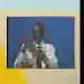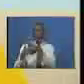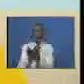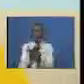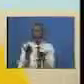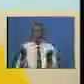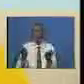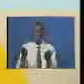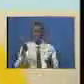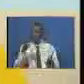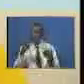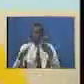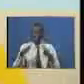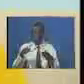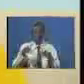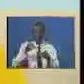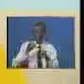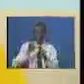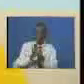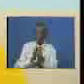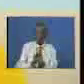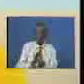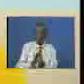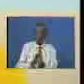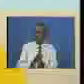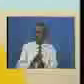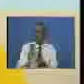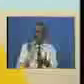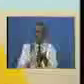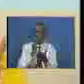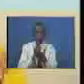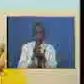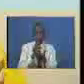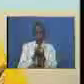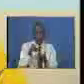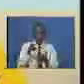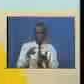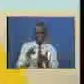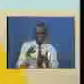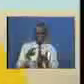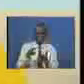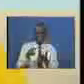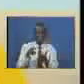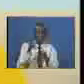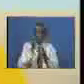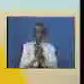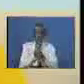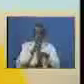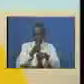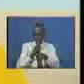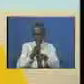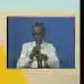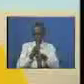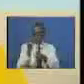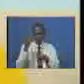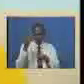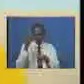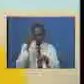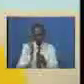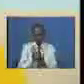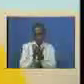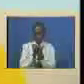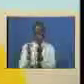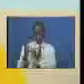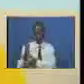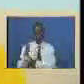disadvantages people I think it goes a long way in finally feeling as security and security is not just